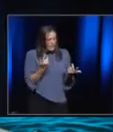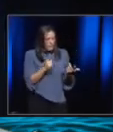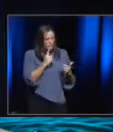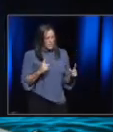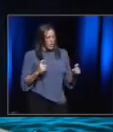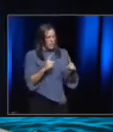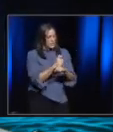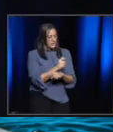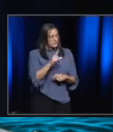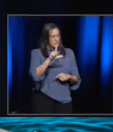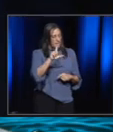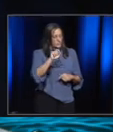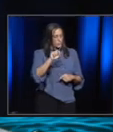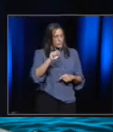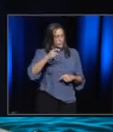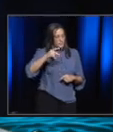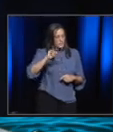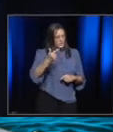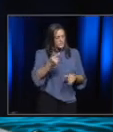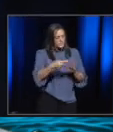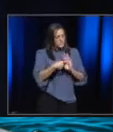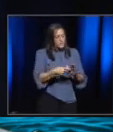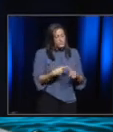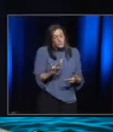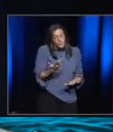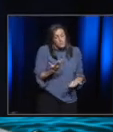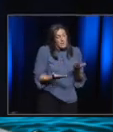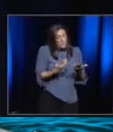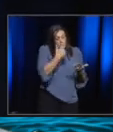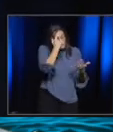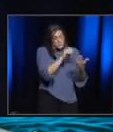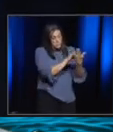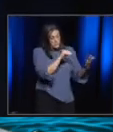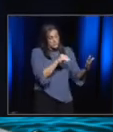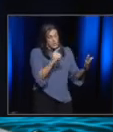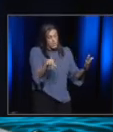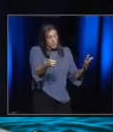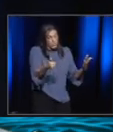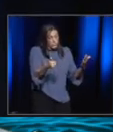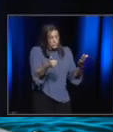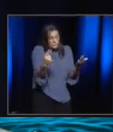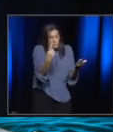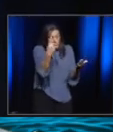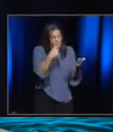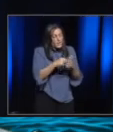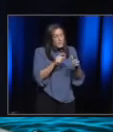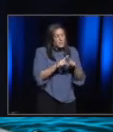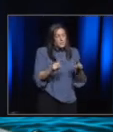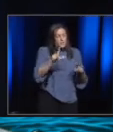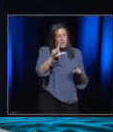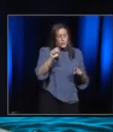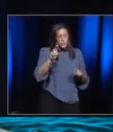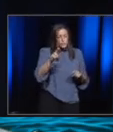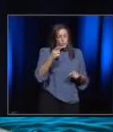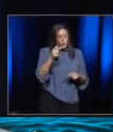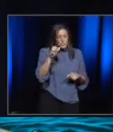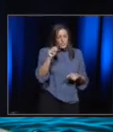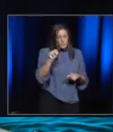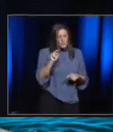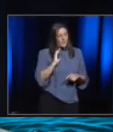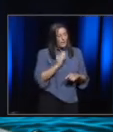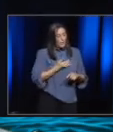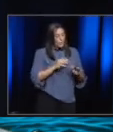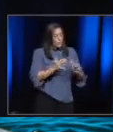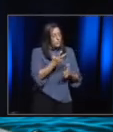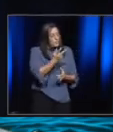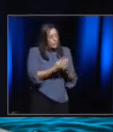looping displays. One possibility is imitation. But Lou Herman and our group both looked at